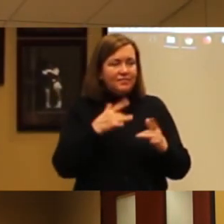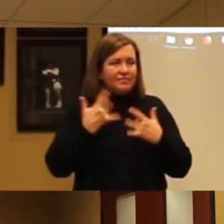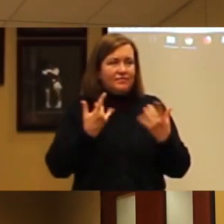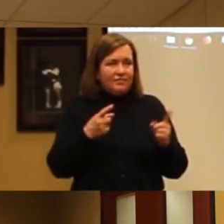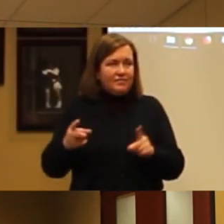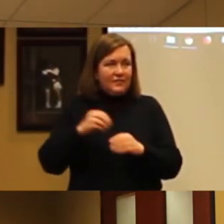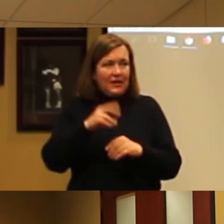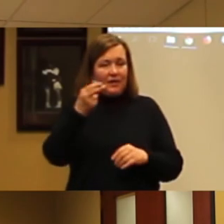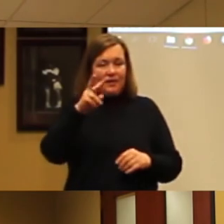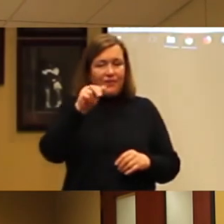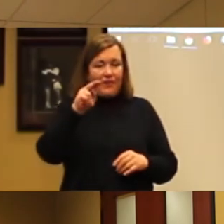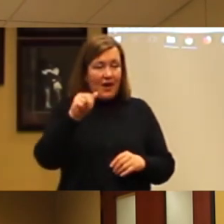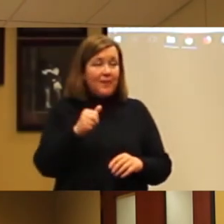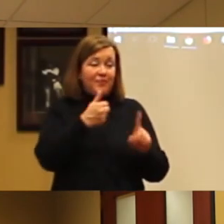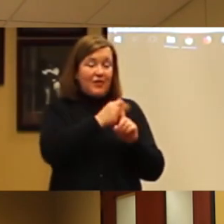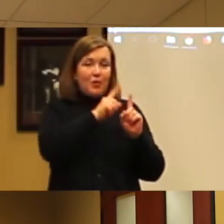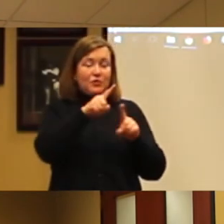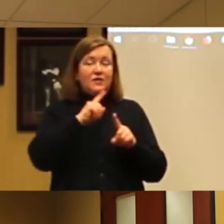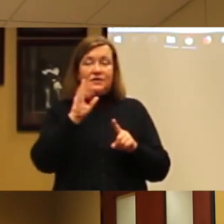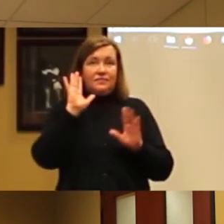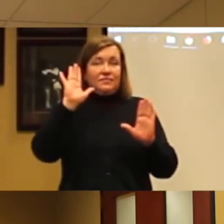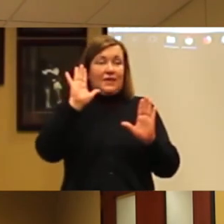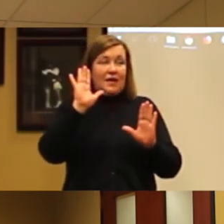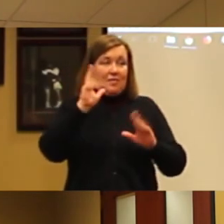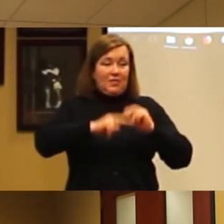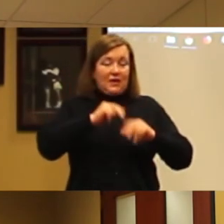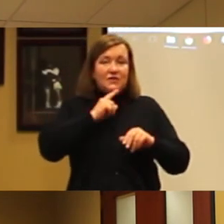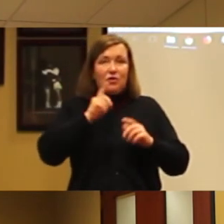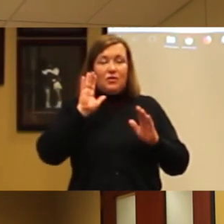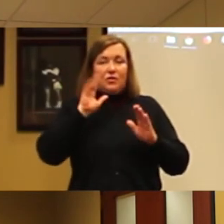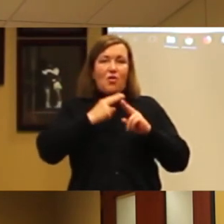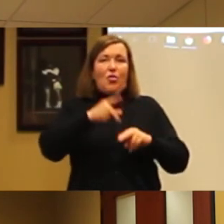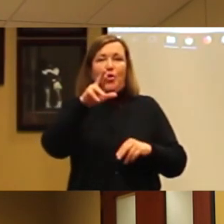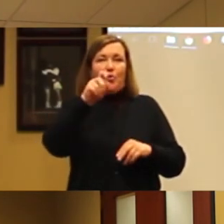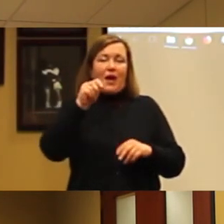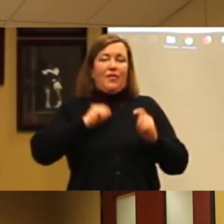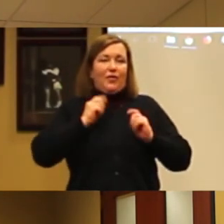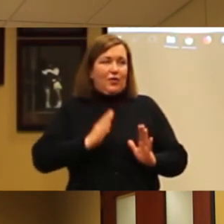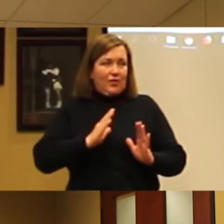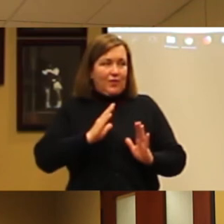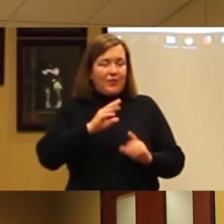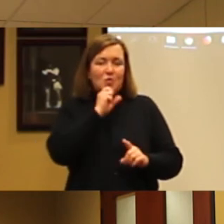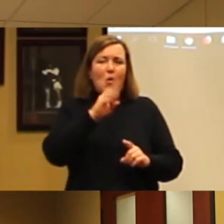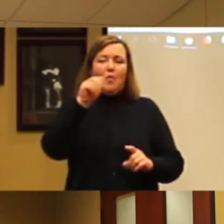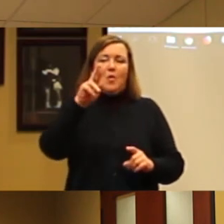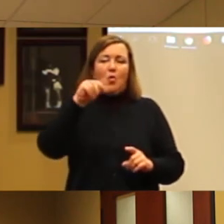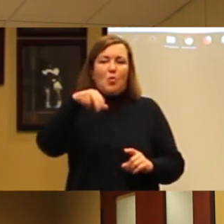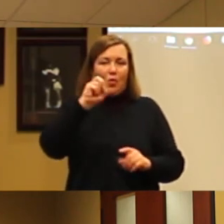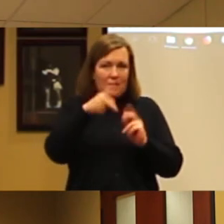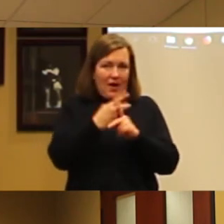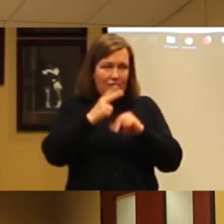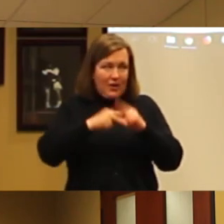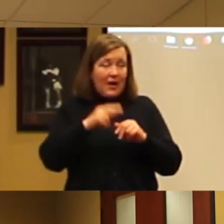to this incredible building, which is the Great Theater in Havana, a neo-baroque building, and so that was invaded